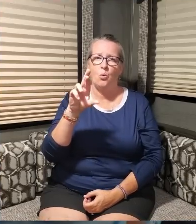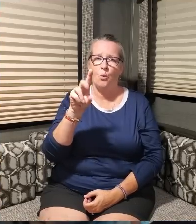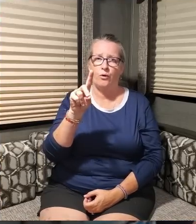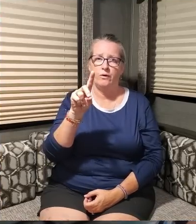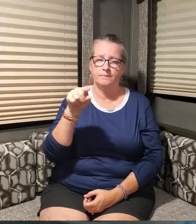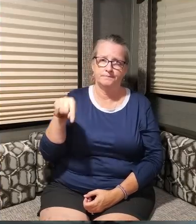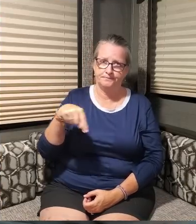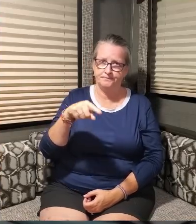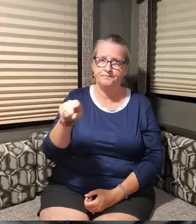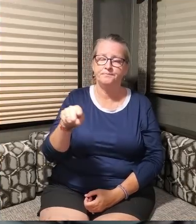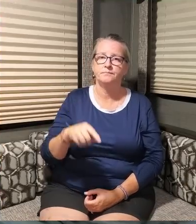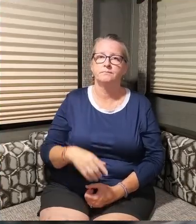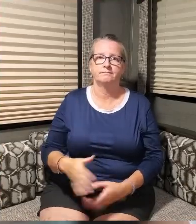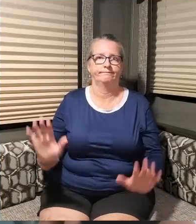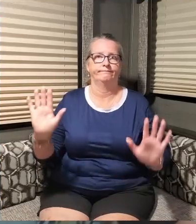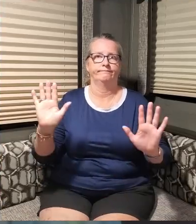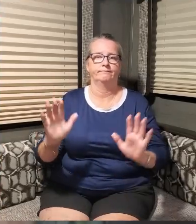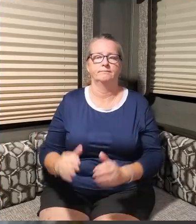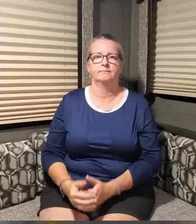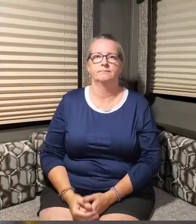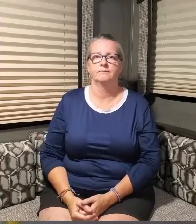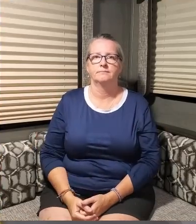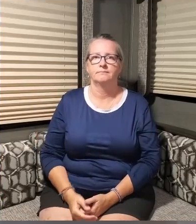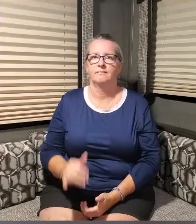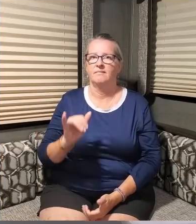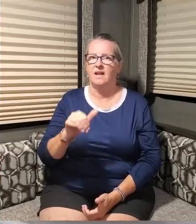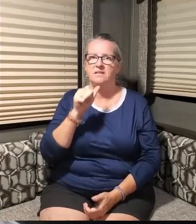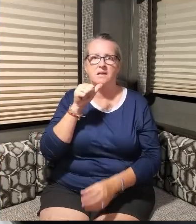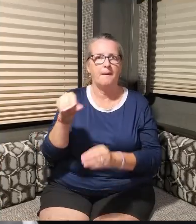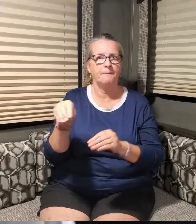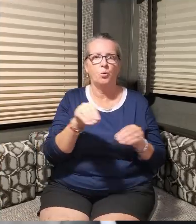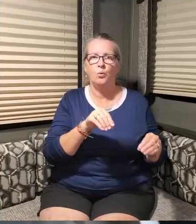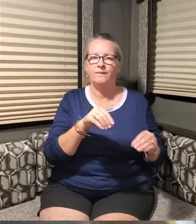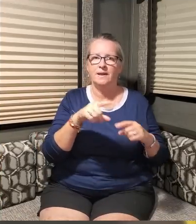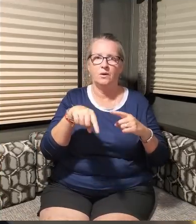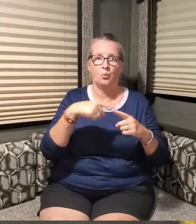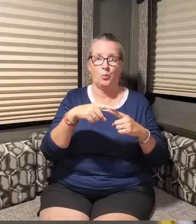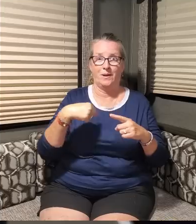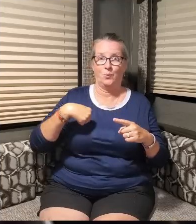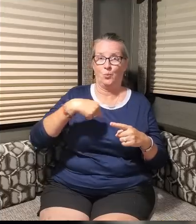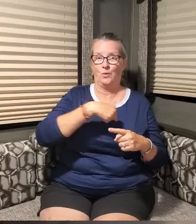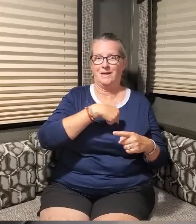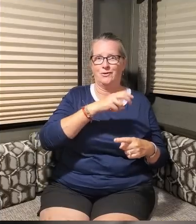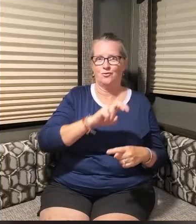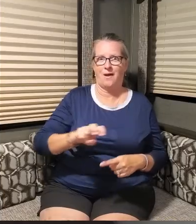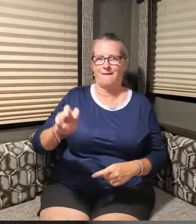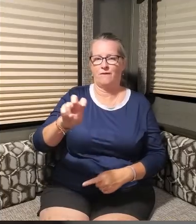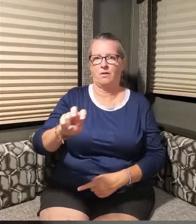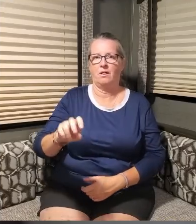Bungee cord, go around. Bungee cord, we're done. That's not going anywhere when we travel.